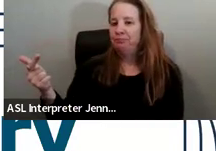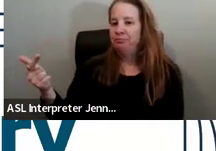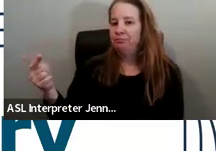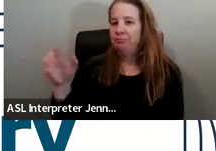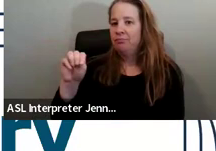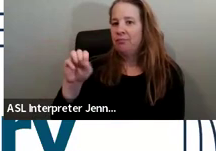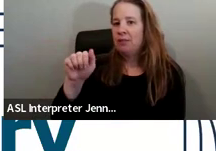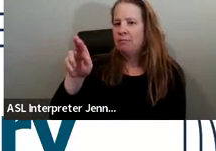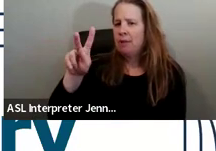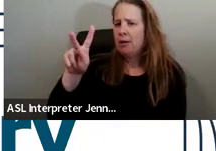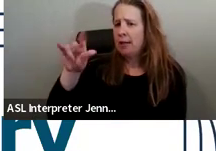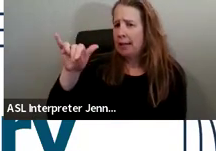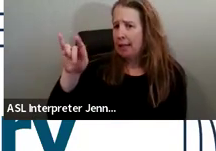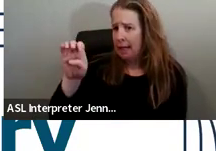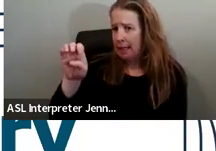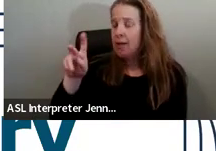Mary Kate. Is it back to you or?